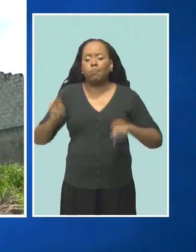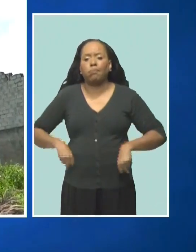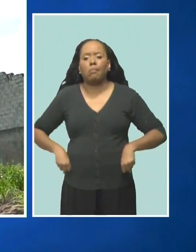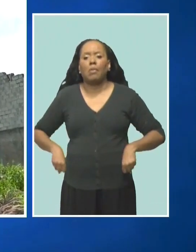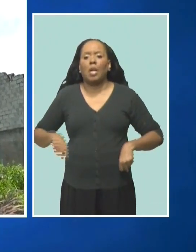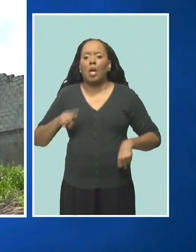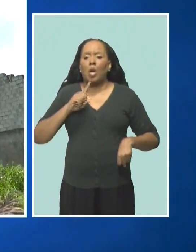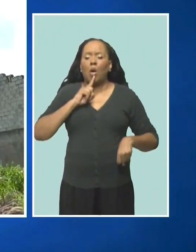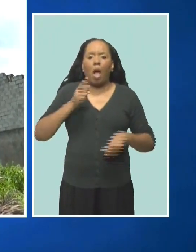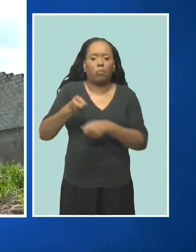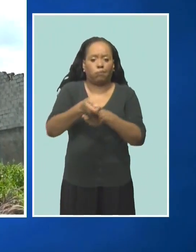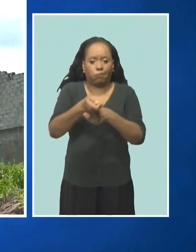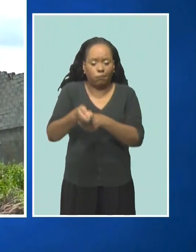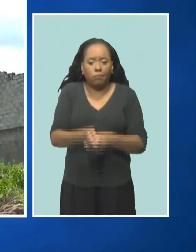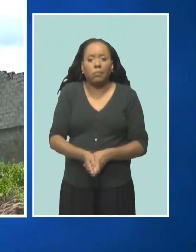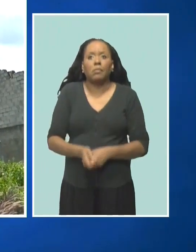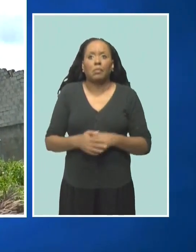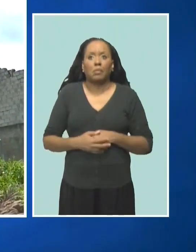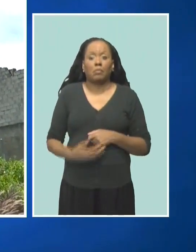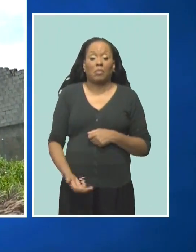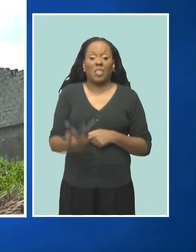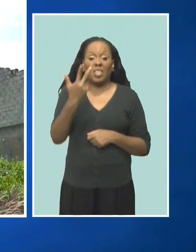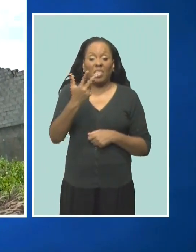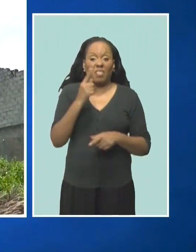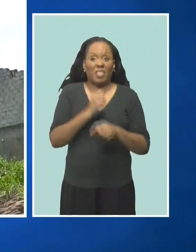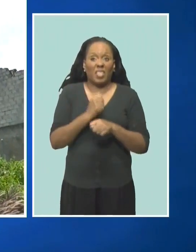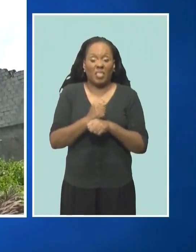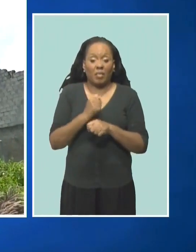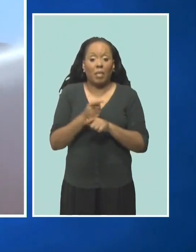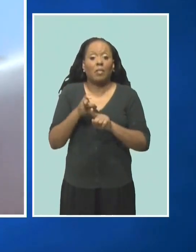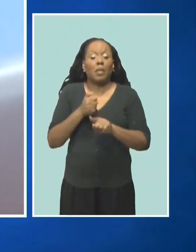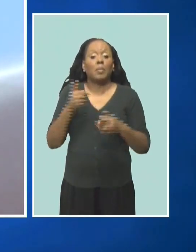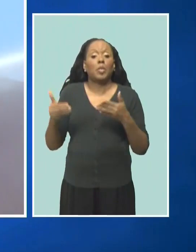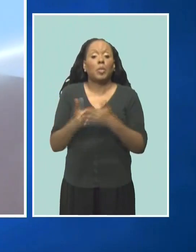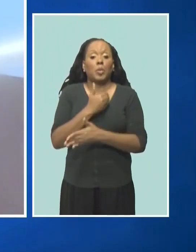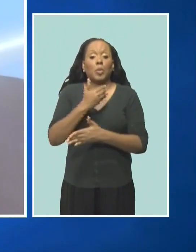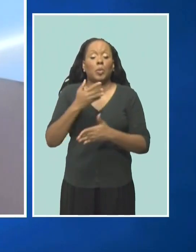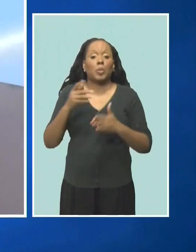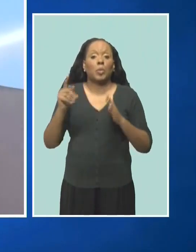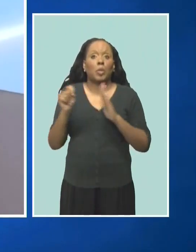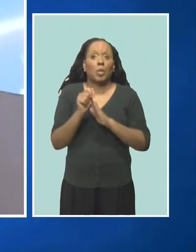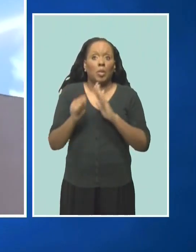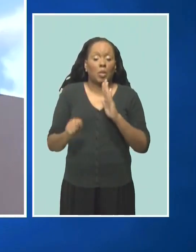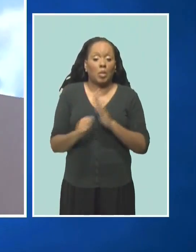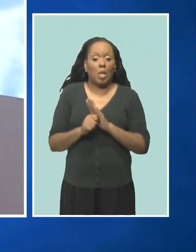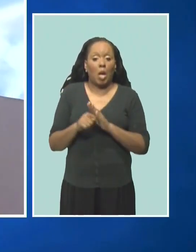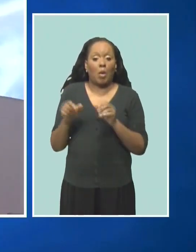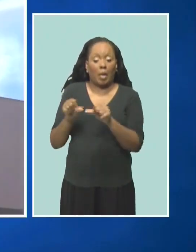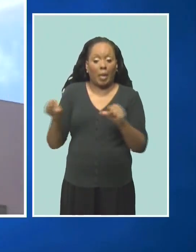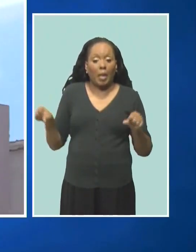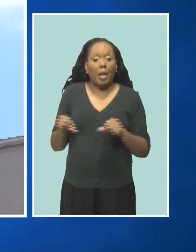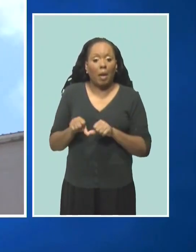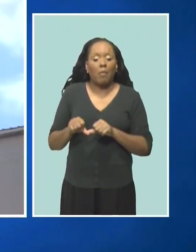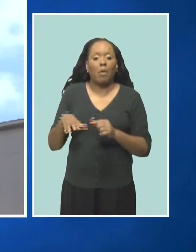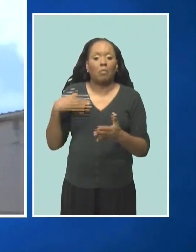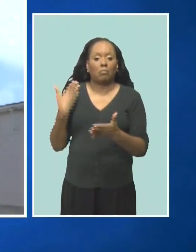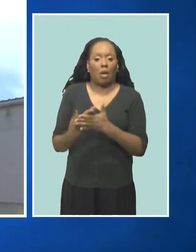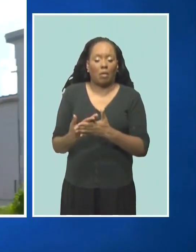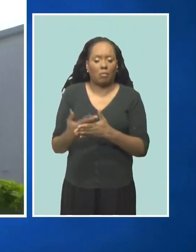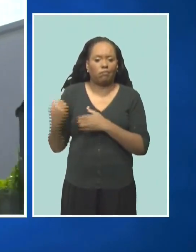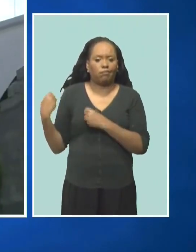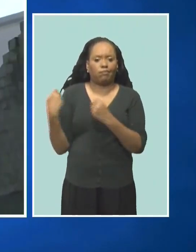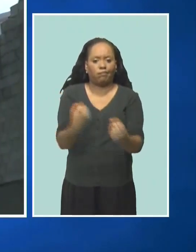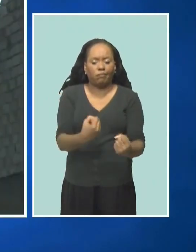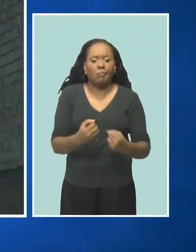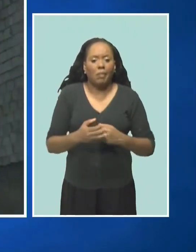they responded to the fire with 3 tenders from the new Bridgetown Port facility and from the fire service headquarters. We also